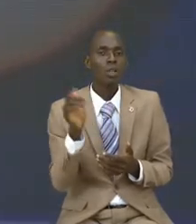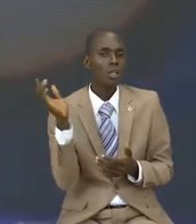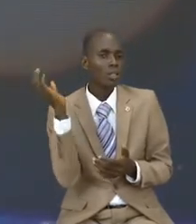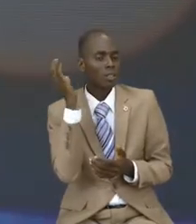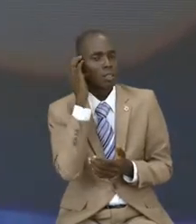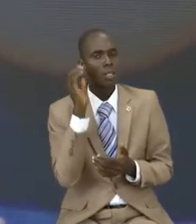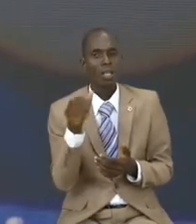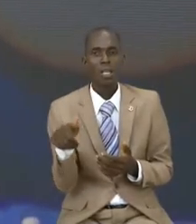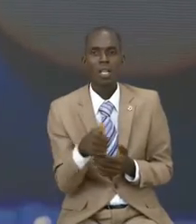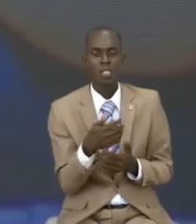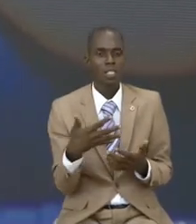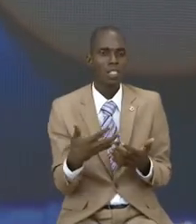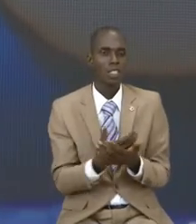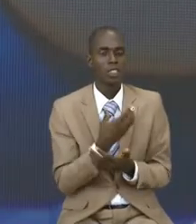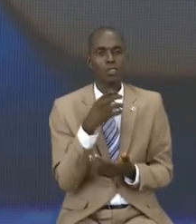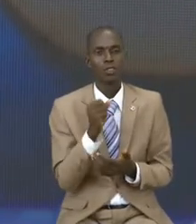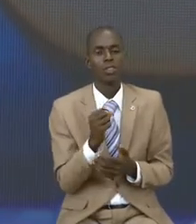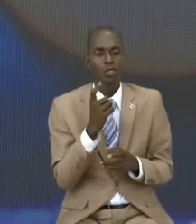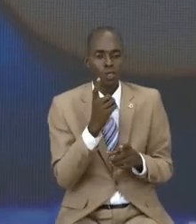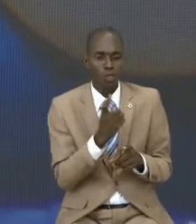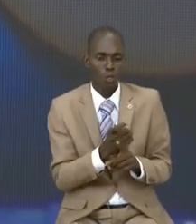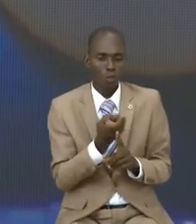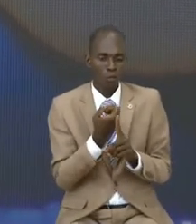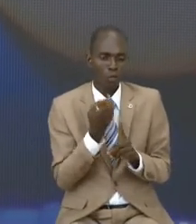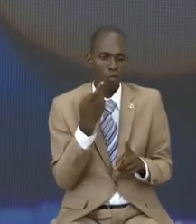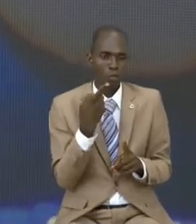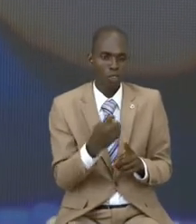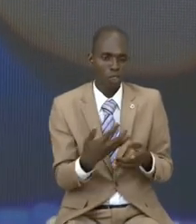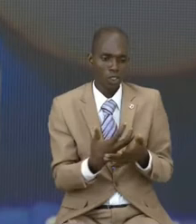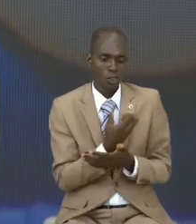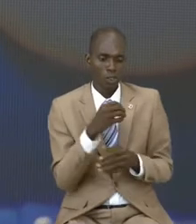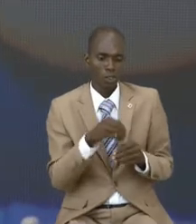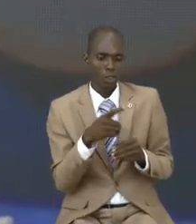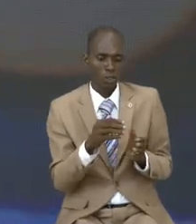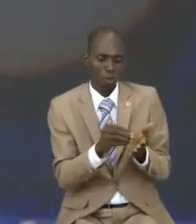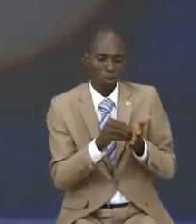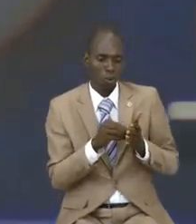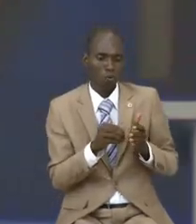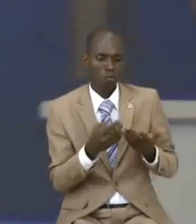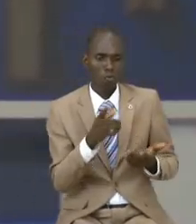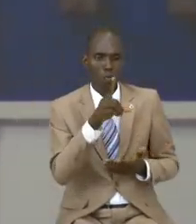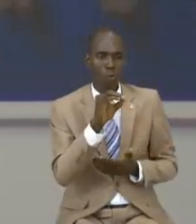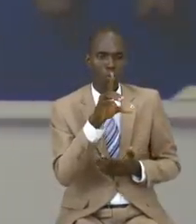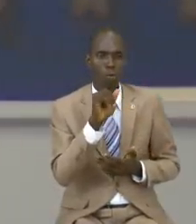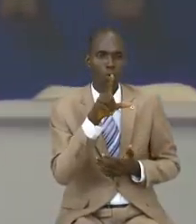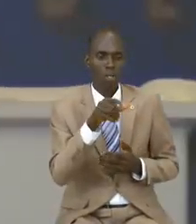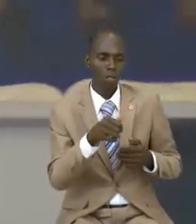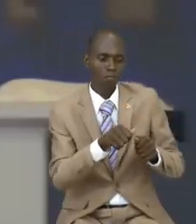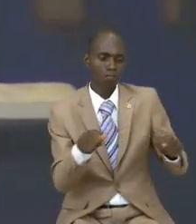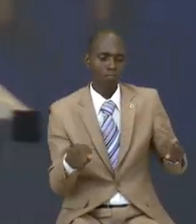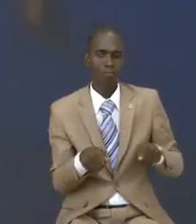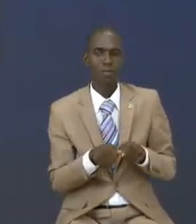any news apart from the news in their locality? They think